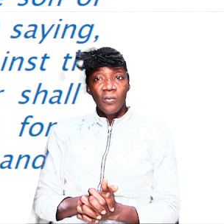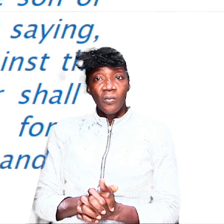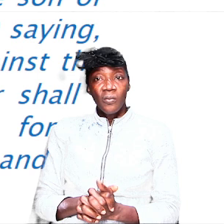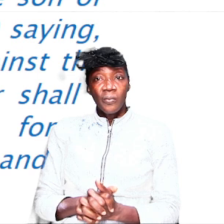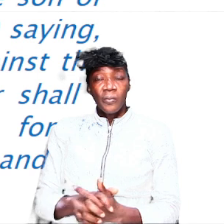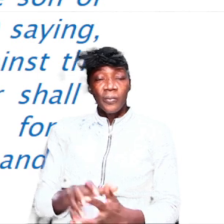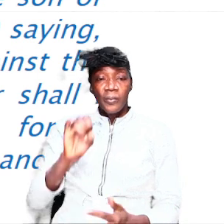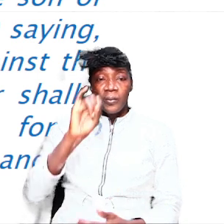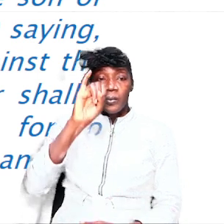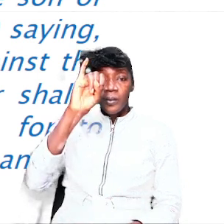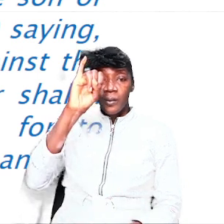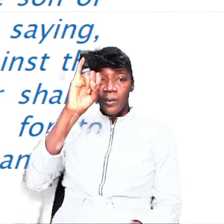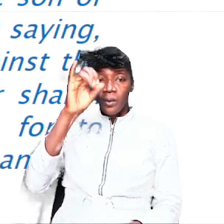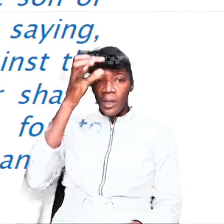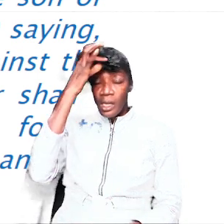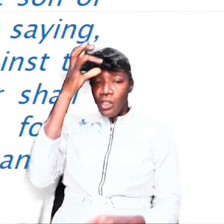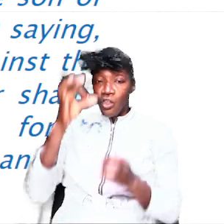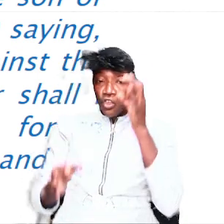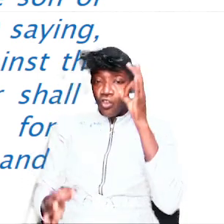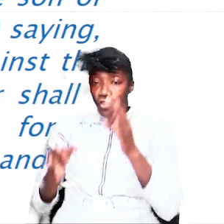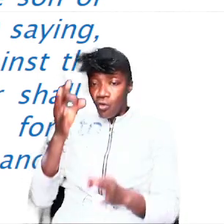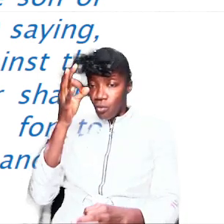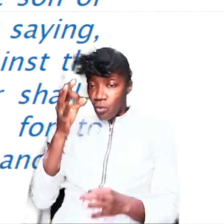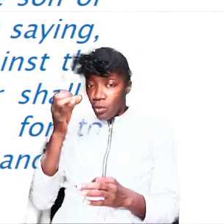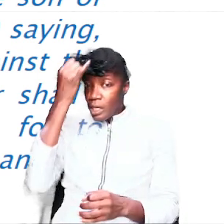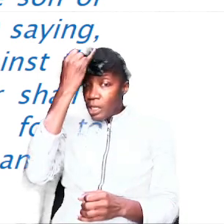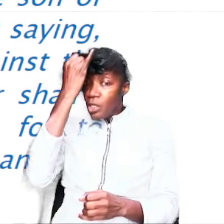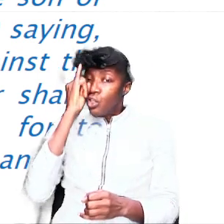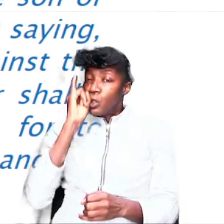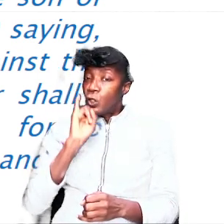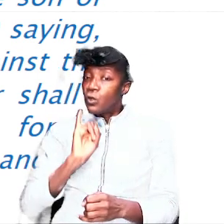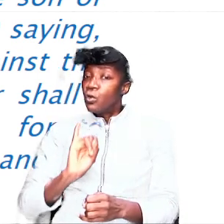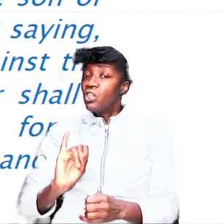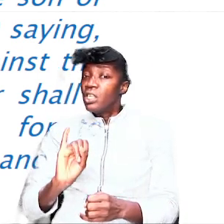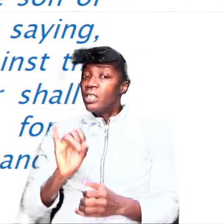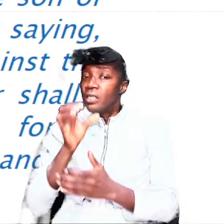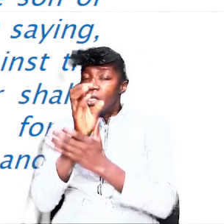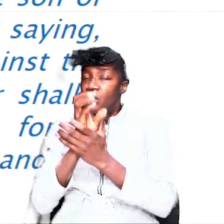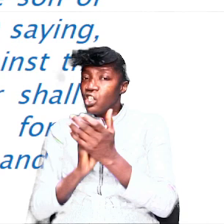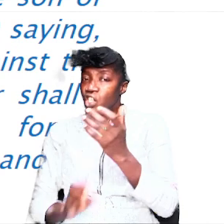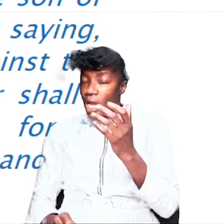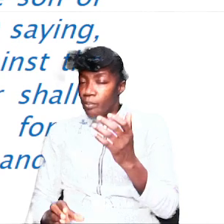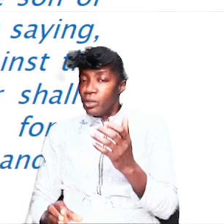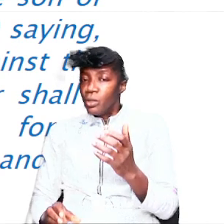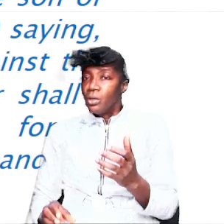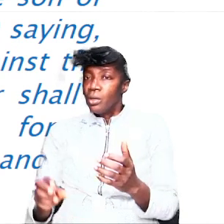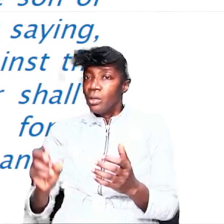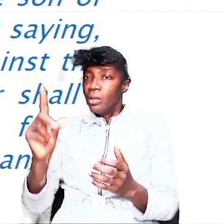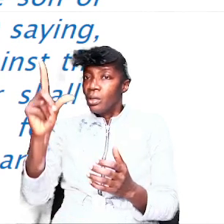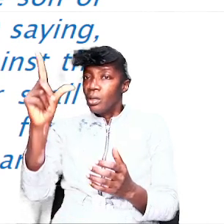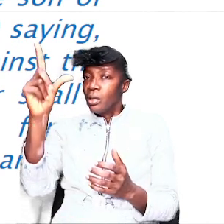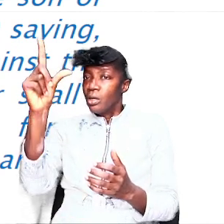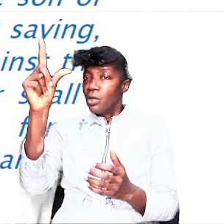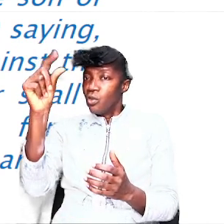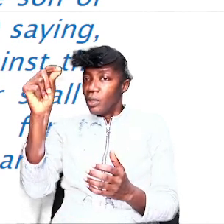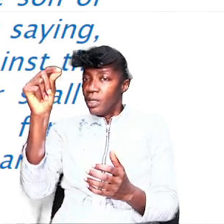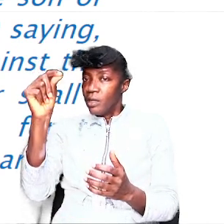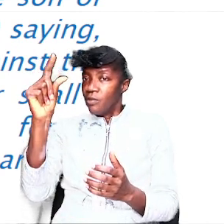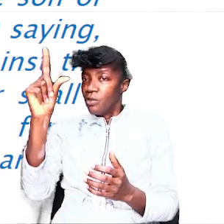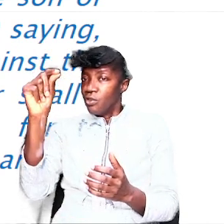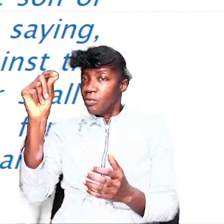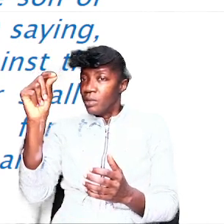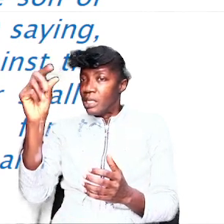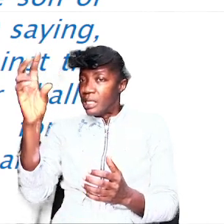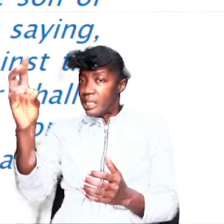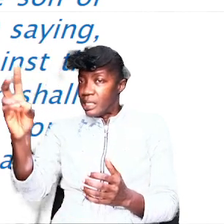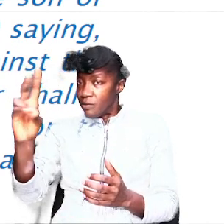chapter 20, verse 27 through to 28. The children of Israel. So